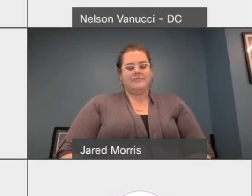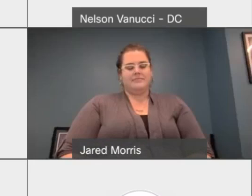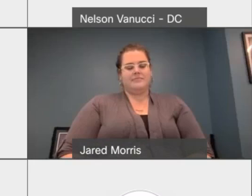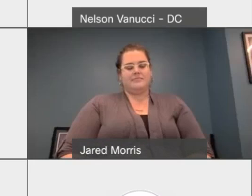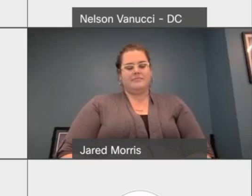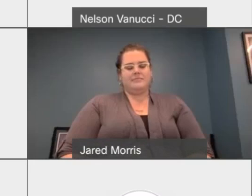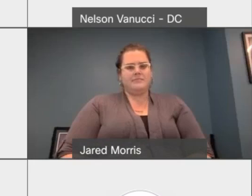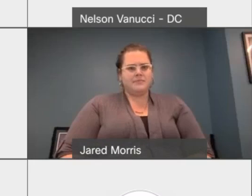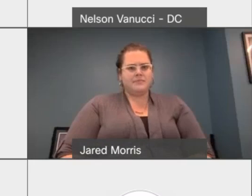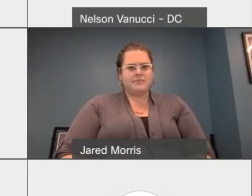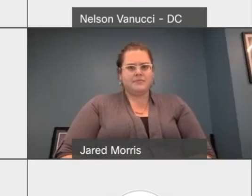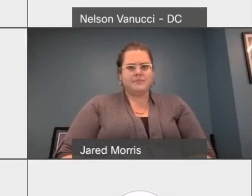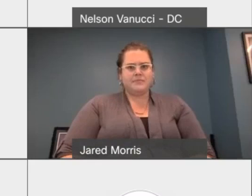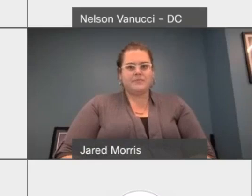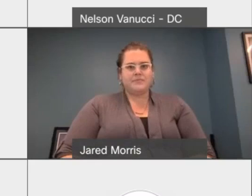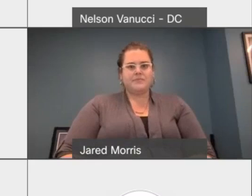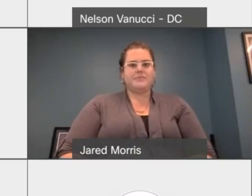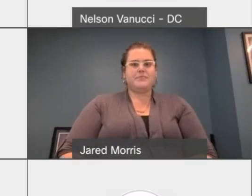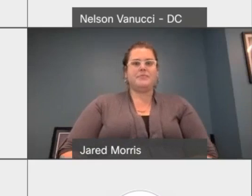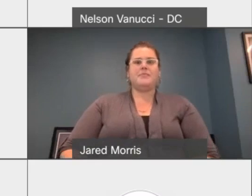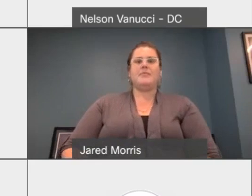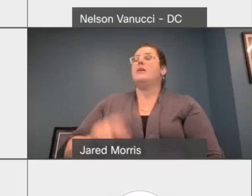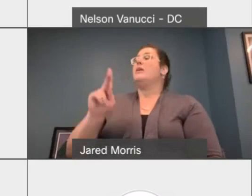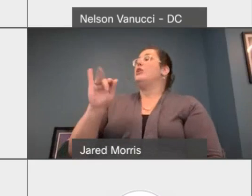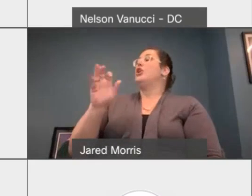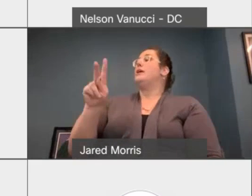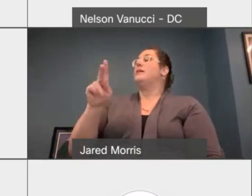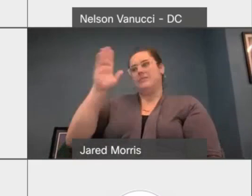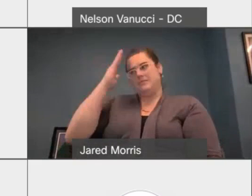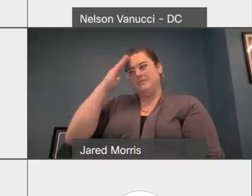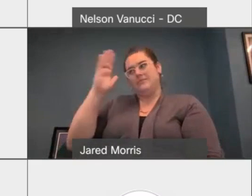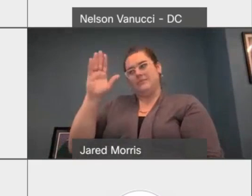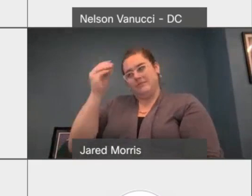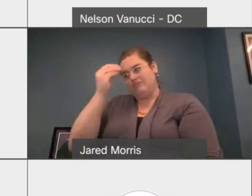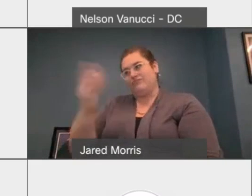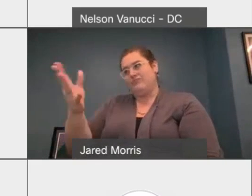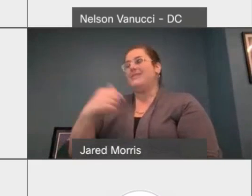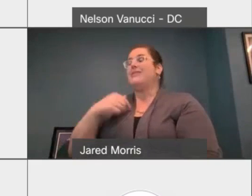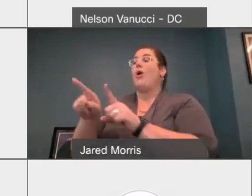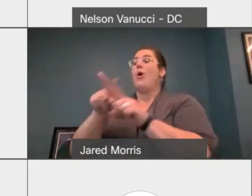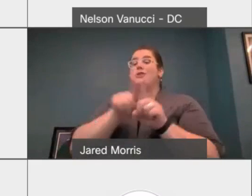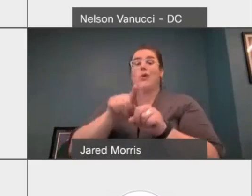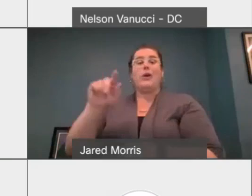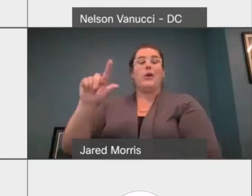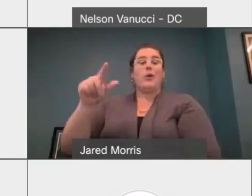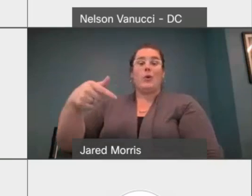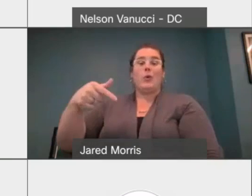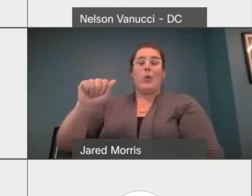Winslow, I just wanted to highlight it also applies to QAPMA staff as well, our quality resource specialists. Oh, sorry for